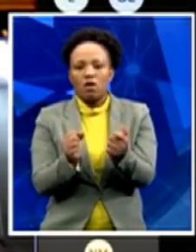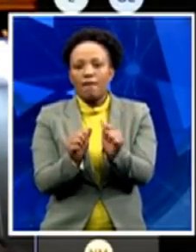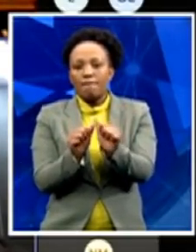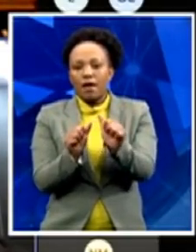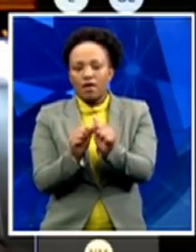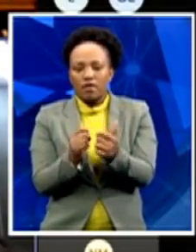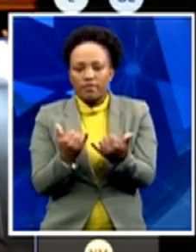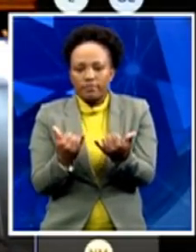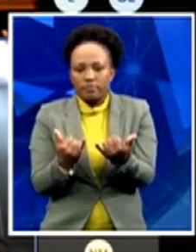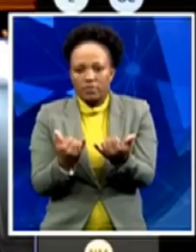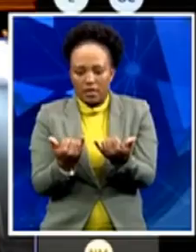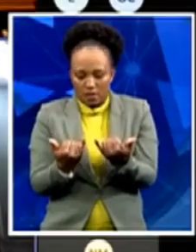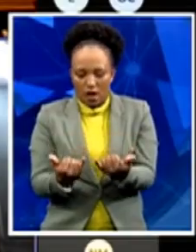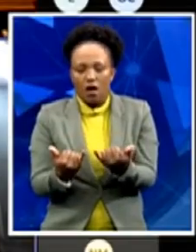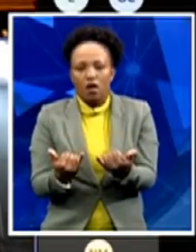clean